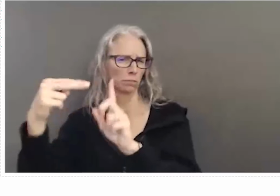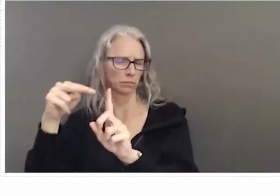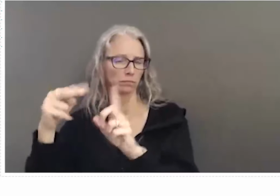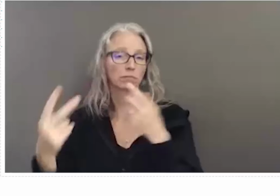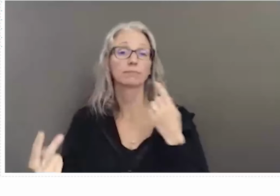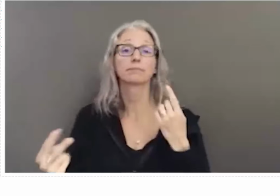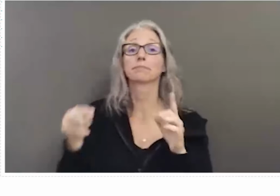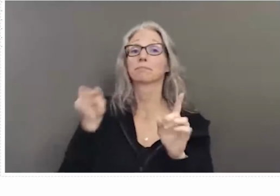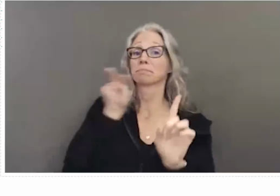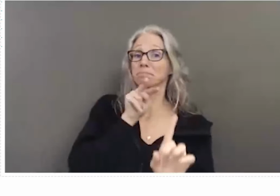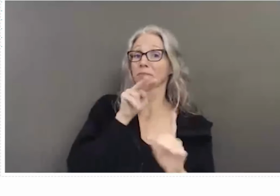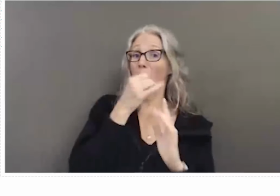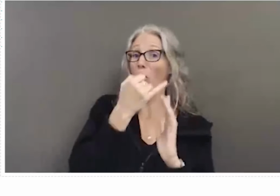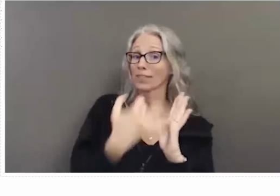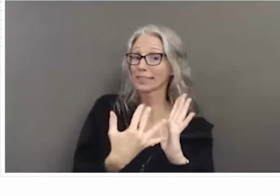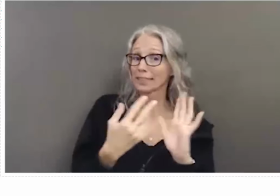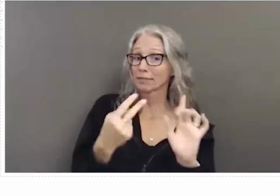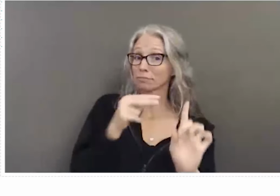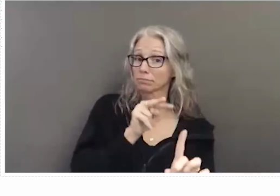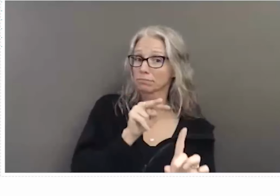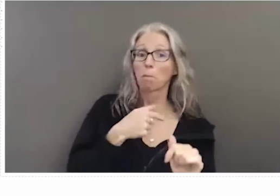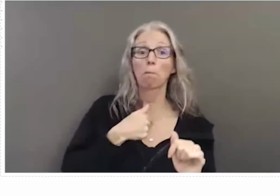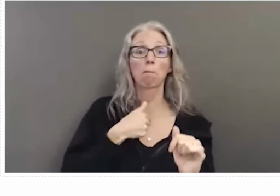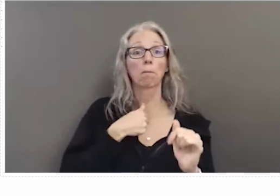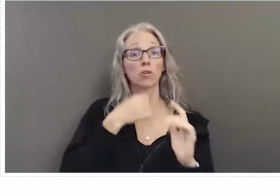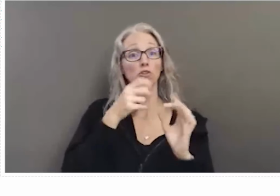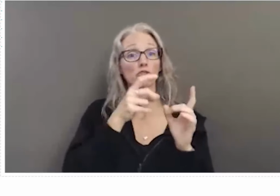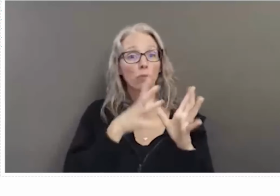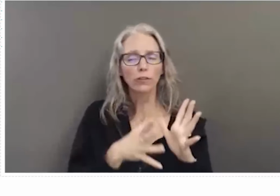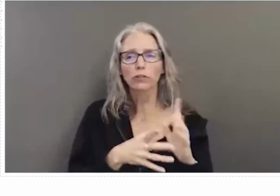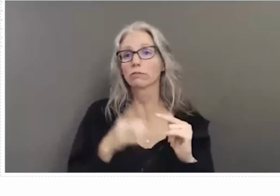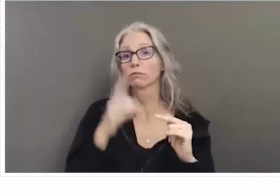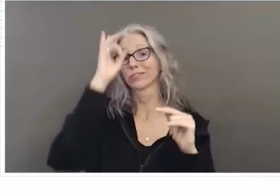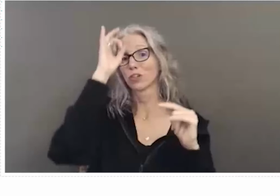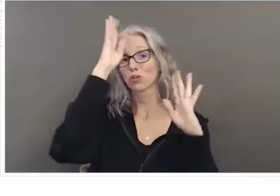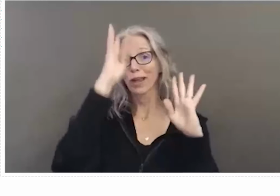and also to a certain extent as an artist creator as well,